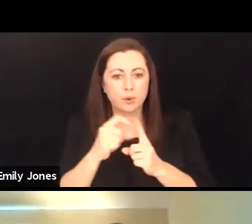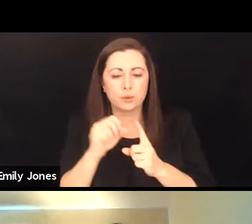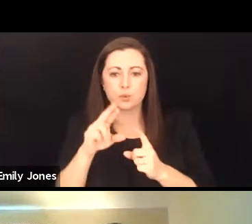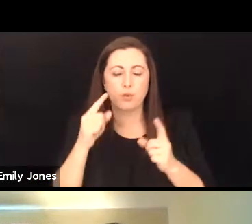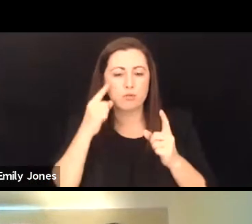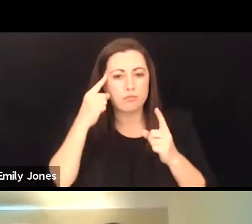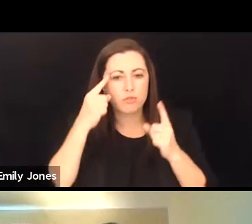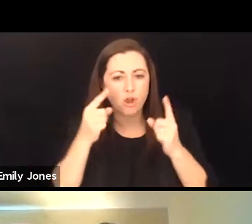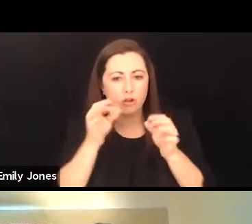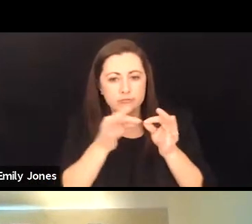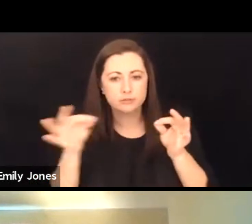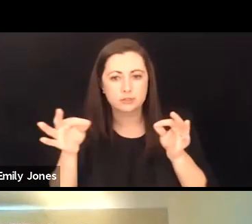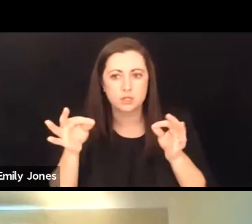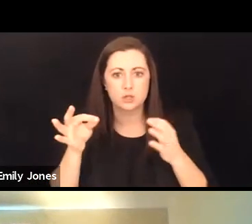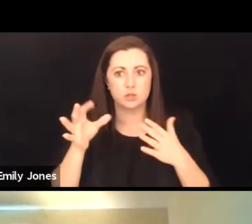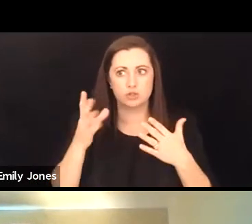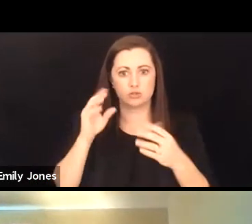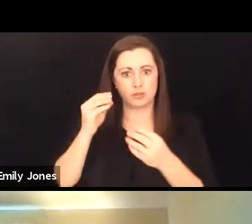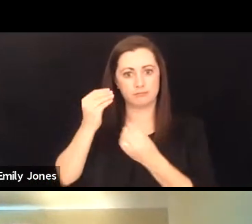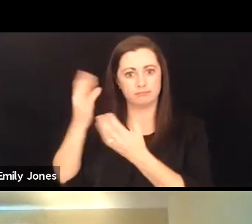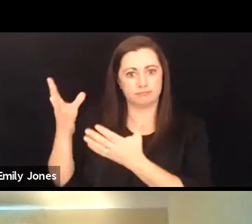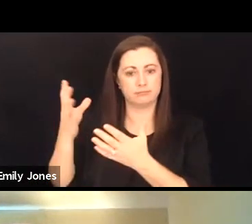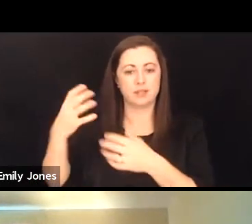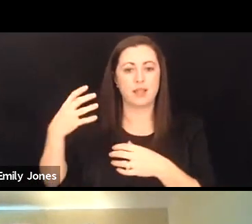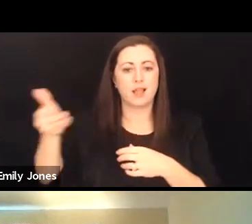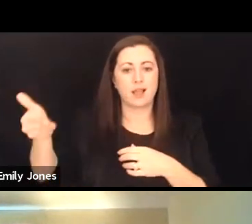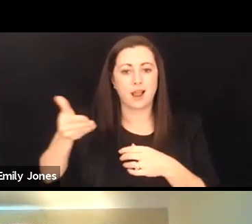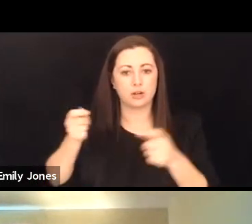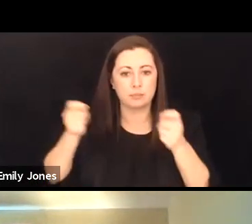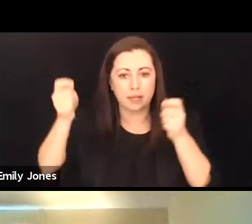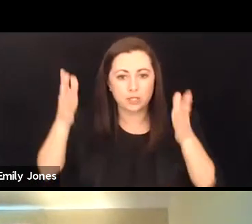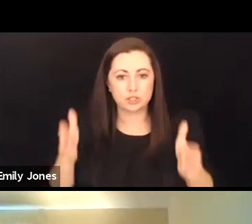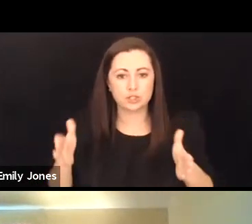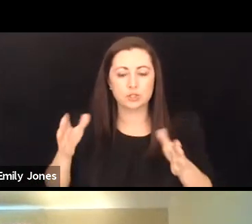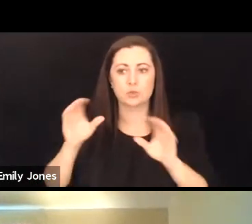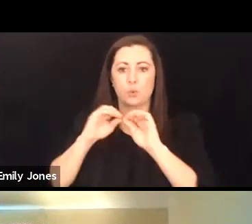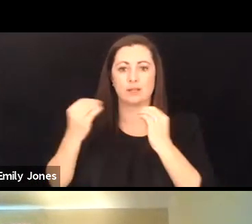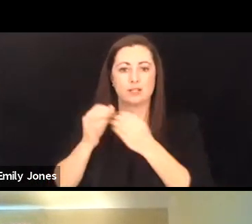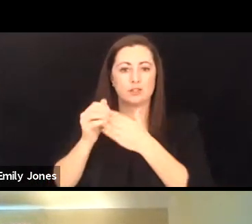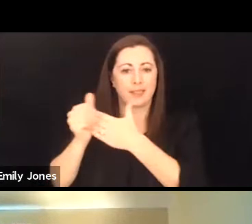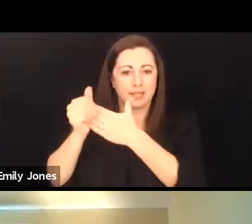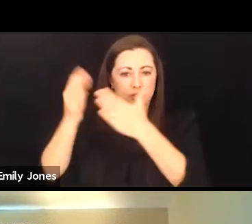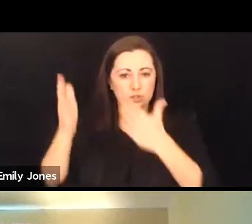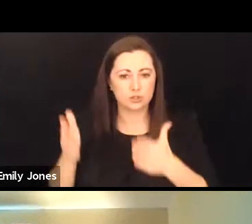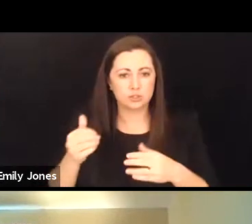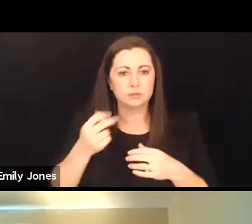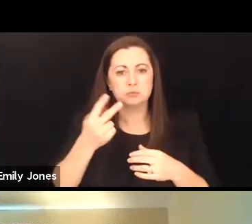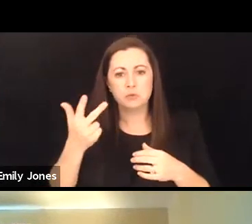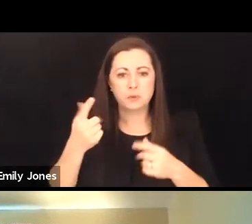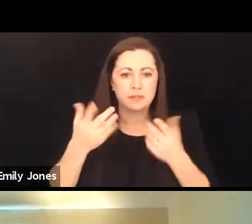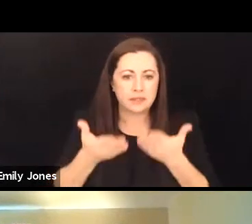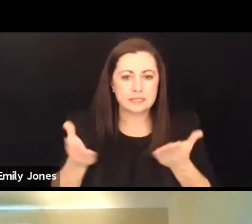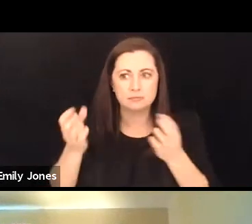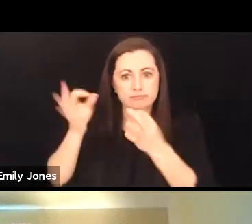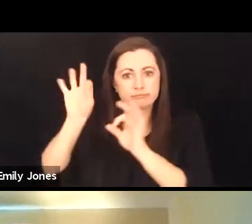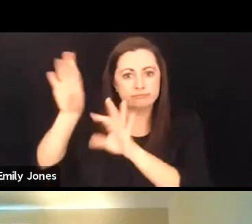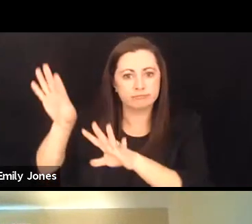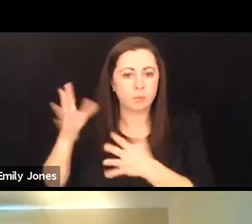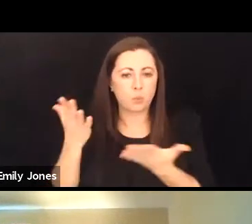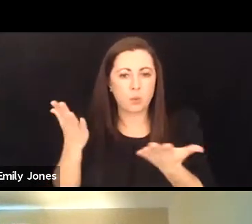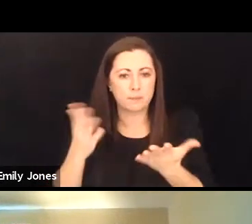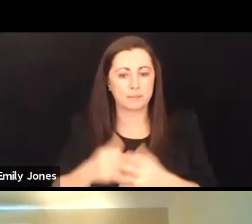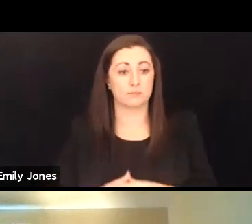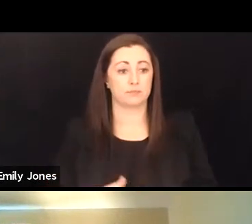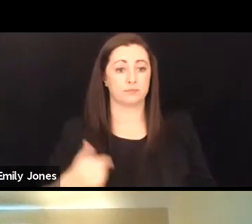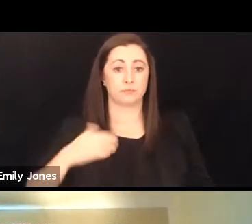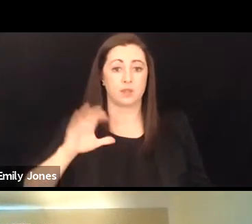guide hiring managers, HR professionals, and organization leaders, what would they be? Well, I'll start with that,